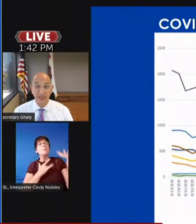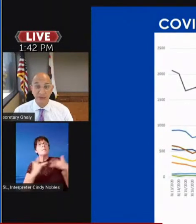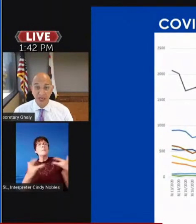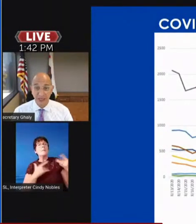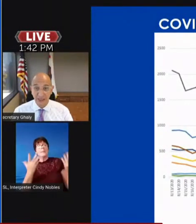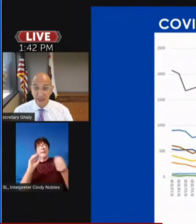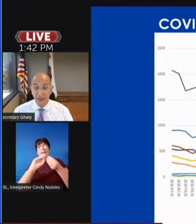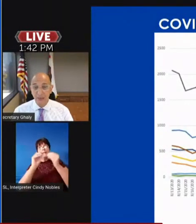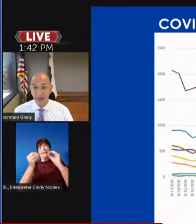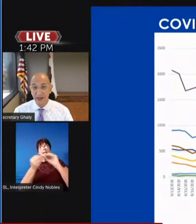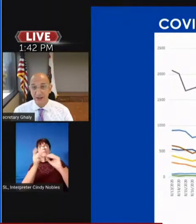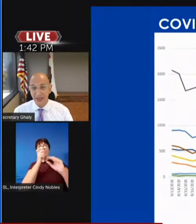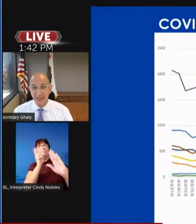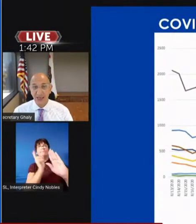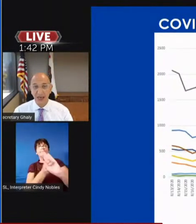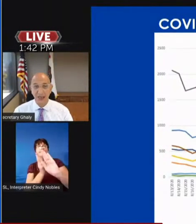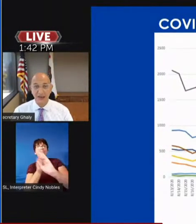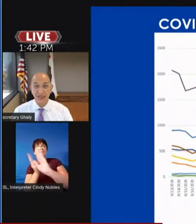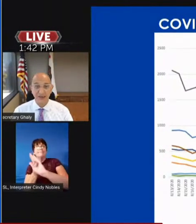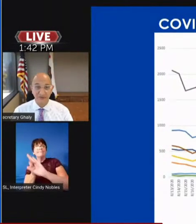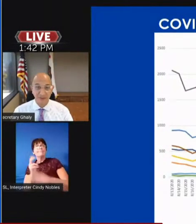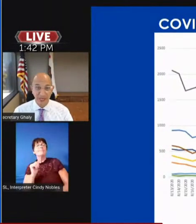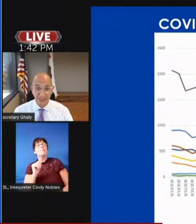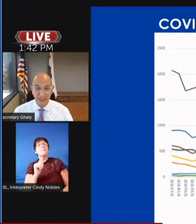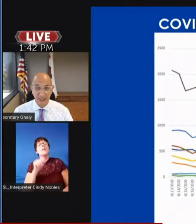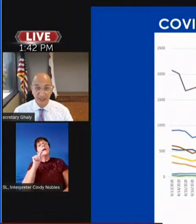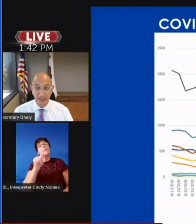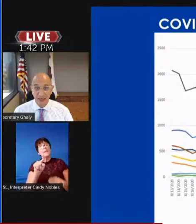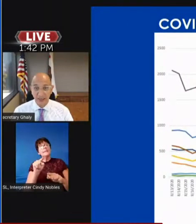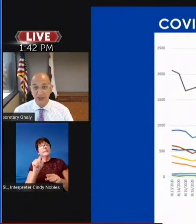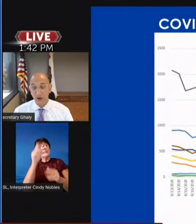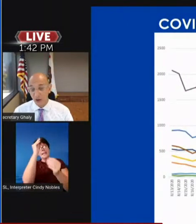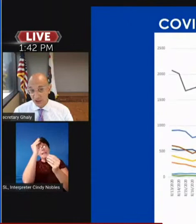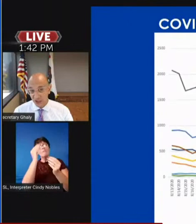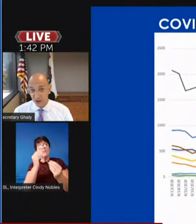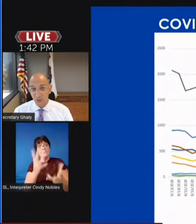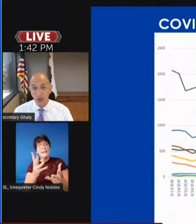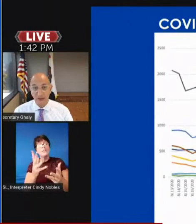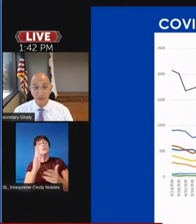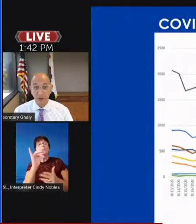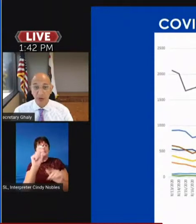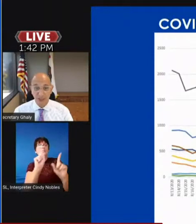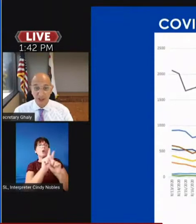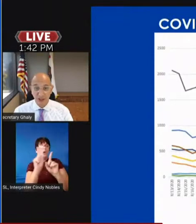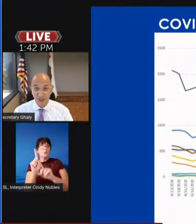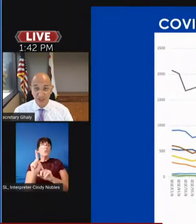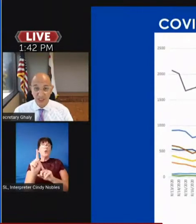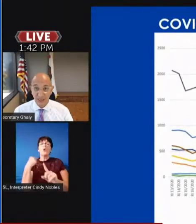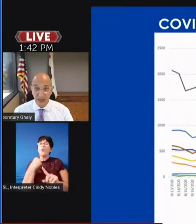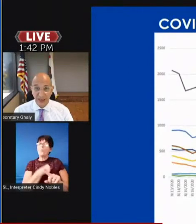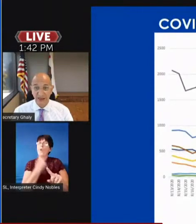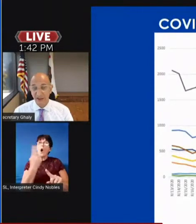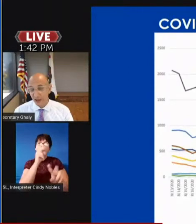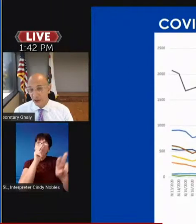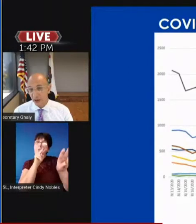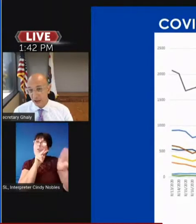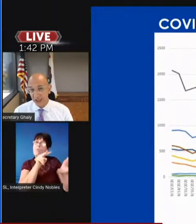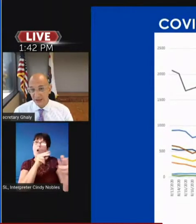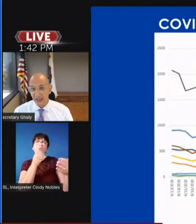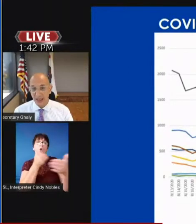number being admitted, but this information is also one that we watch closely.